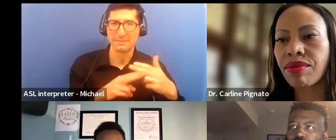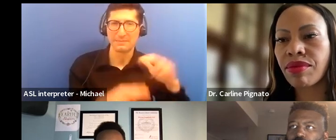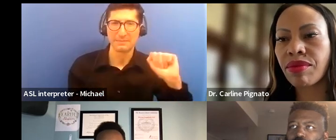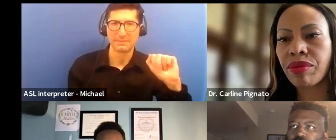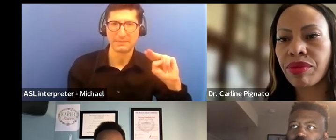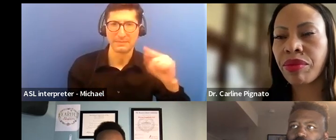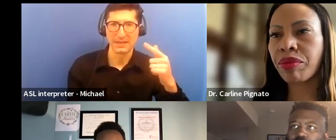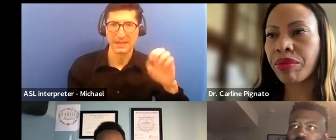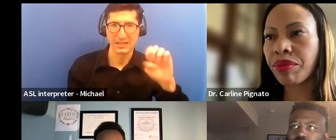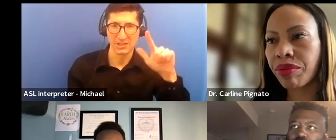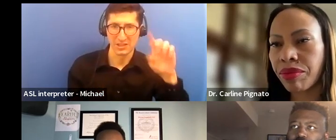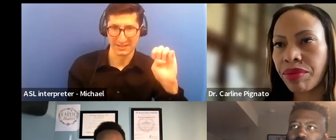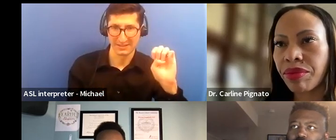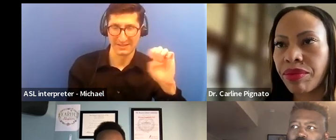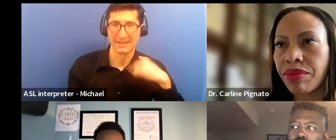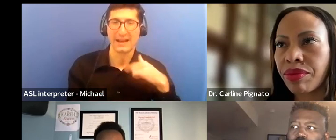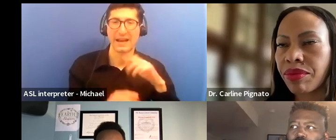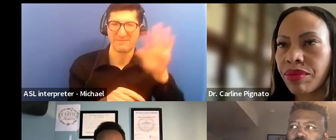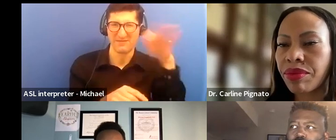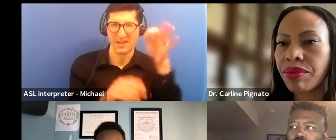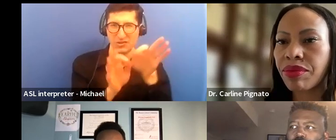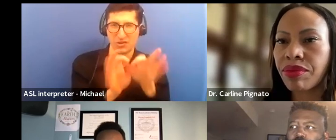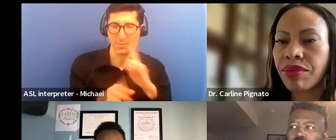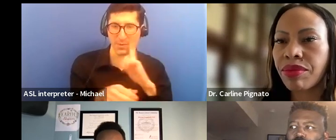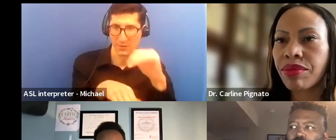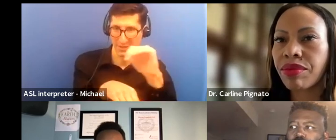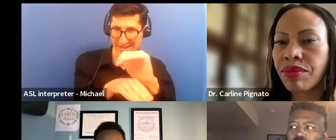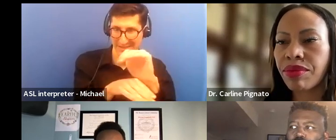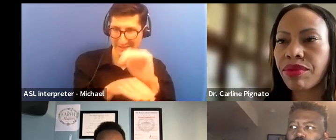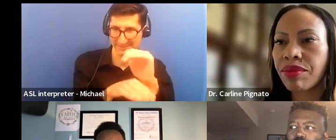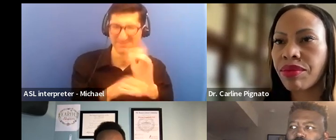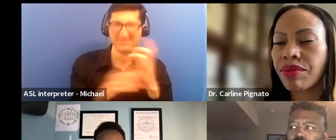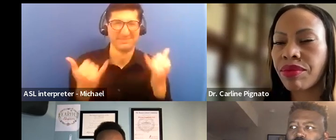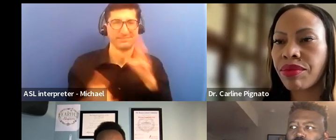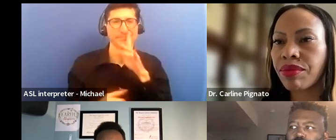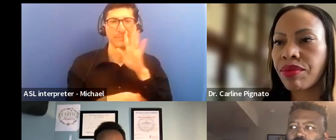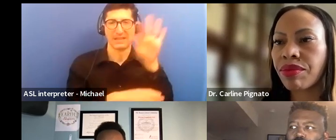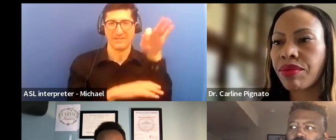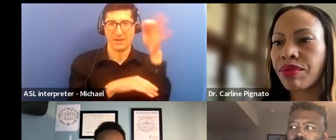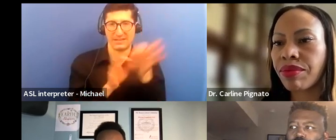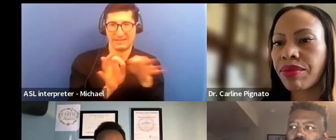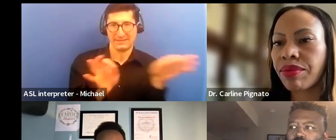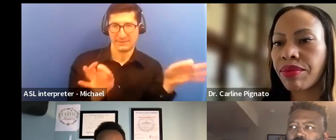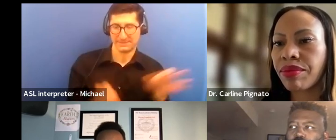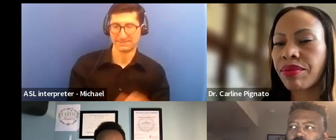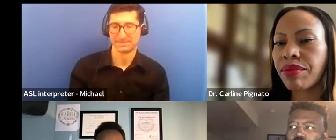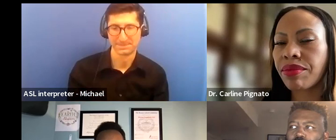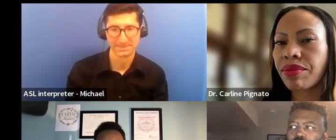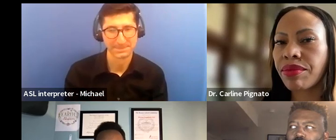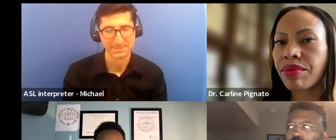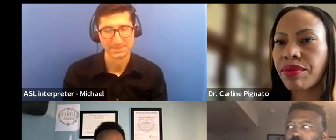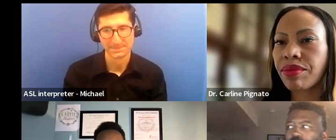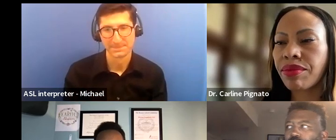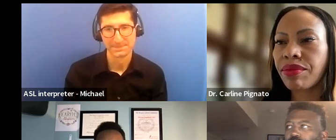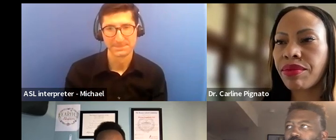be your French interpreter tonight. Bonsoir tout le monde. Je m'appelle Angèle. Je serai votre interprète en français ce soir. Si vous voulez